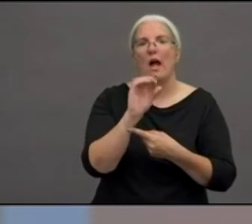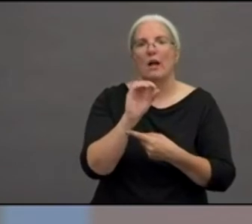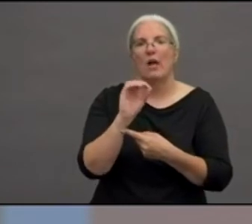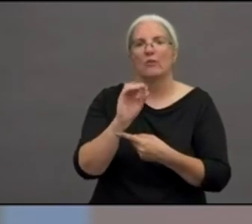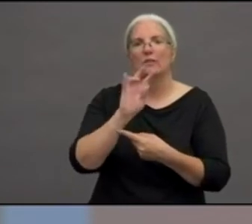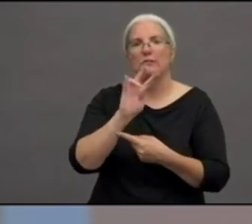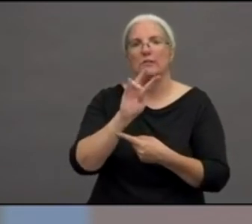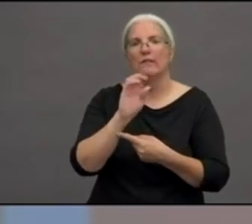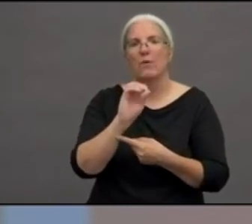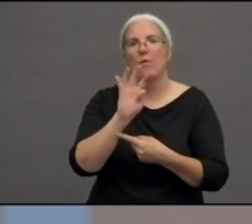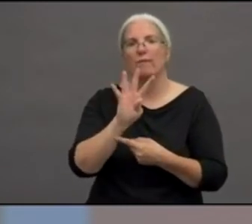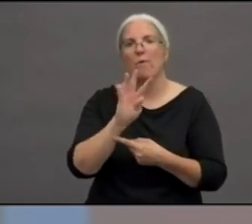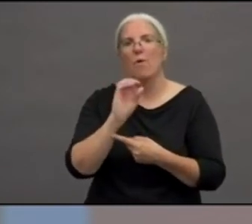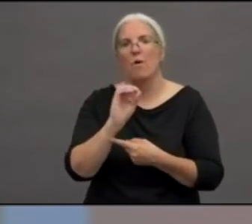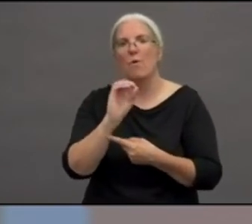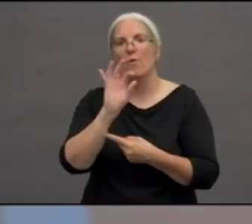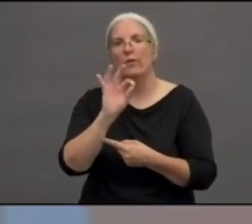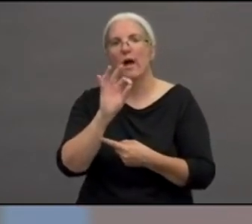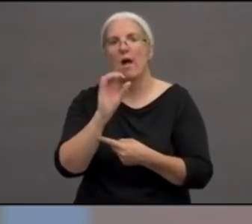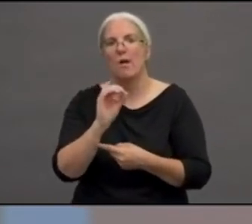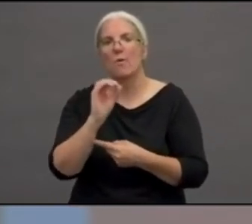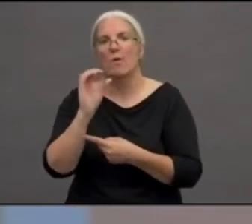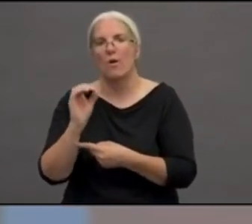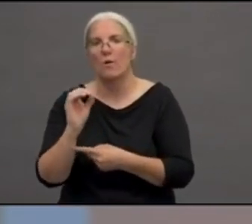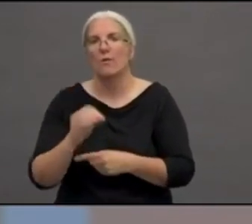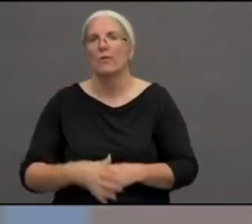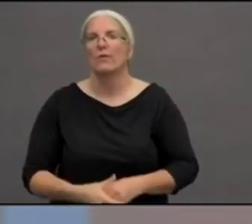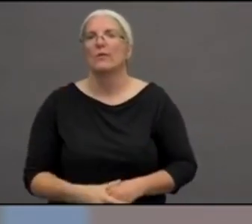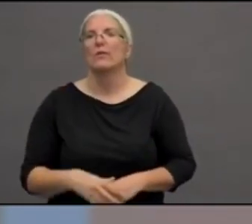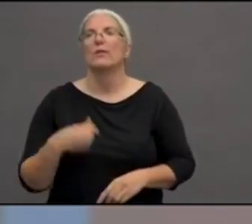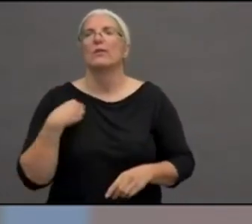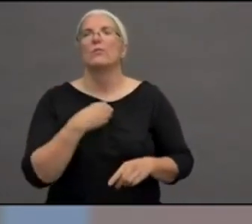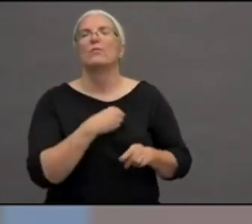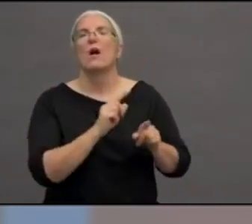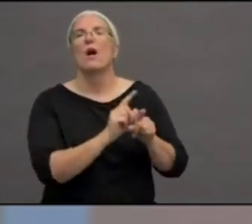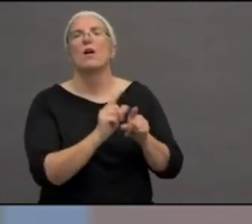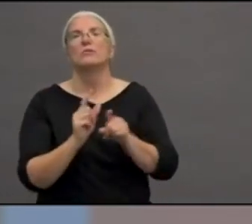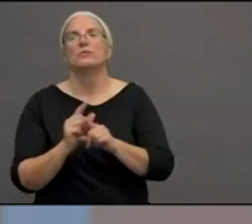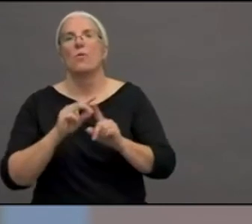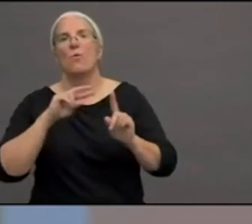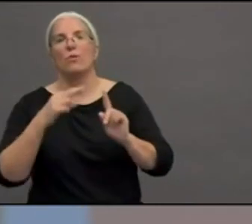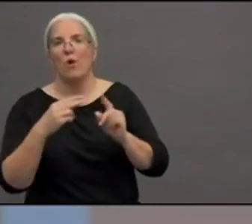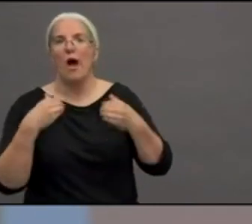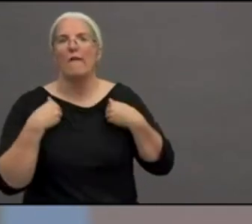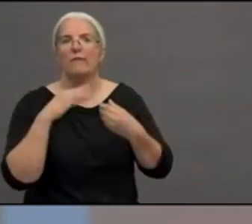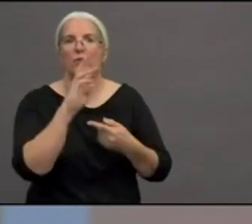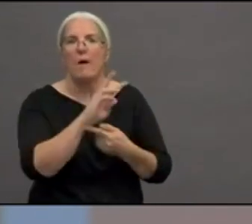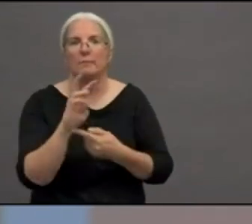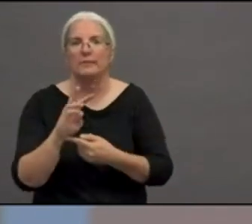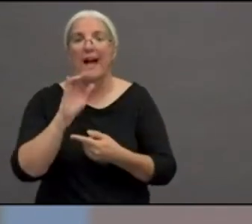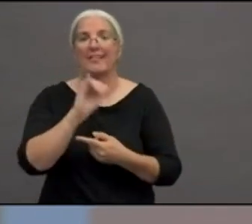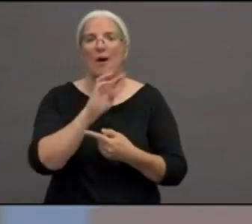1-800-704-0900. And you can also look at our behavioral health department website at